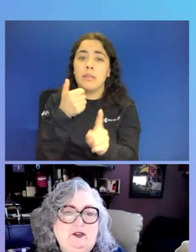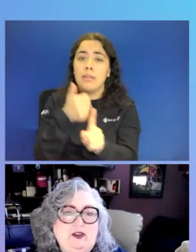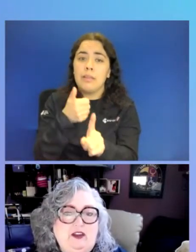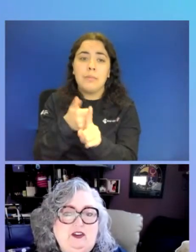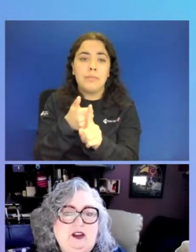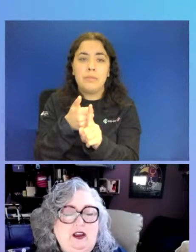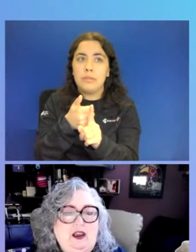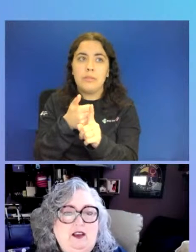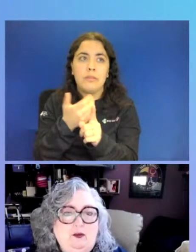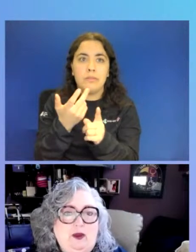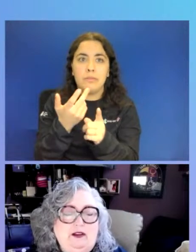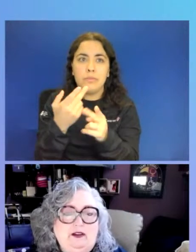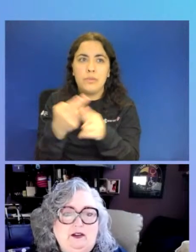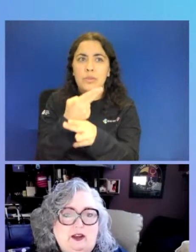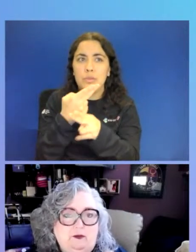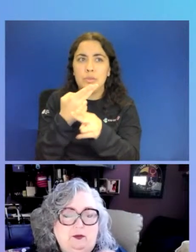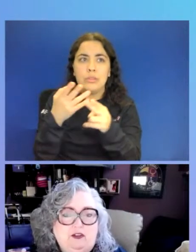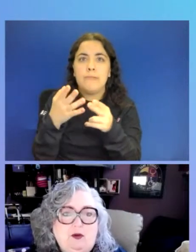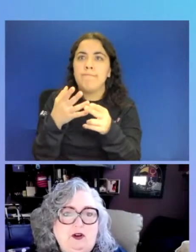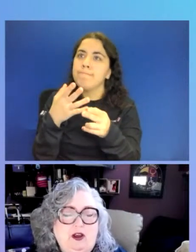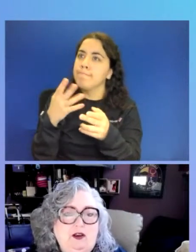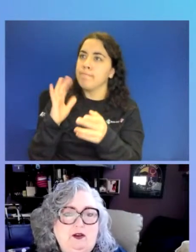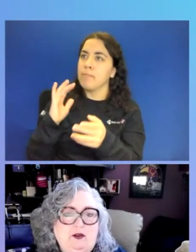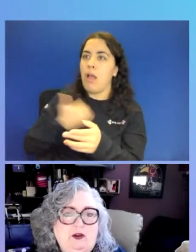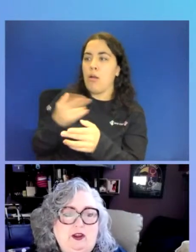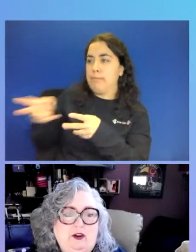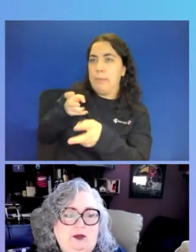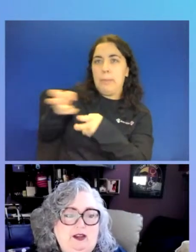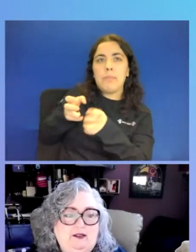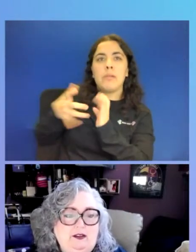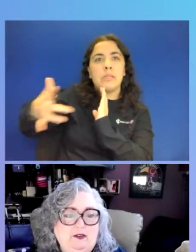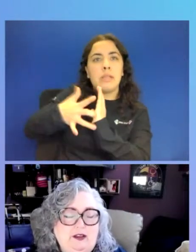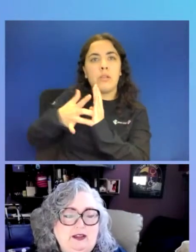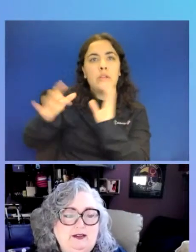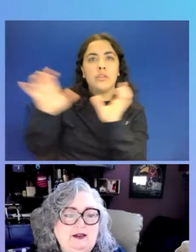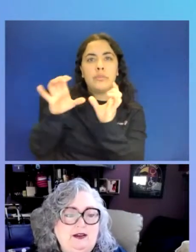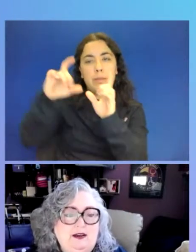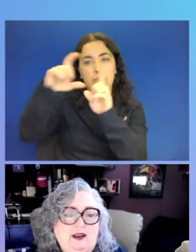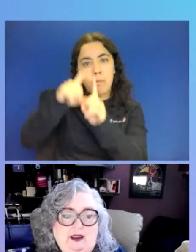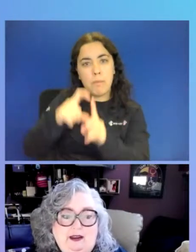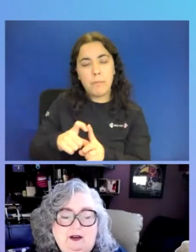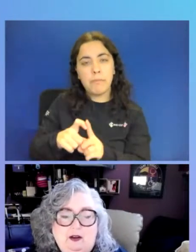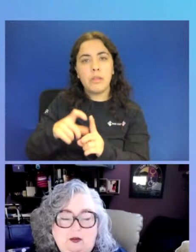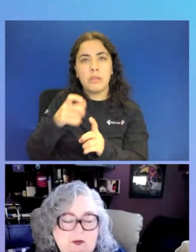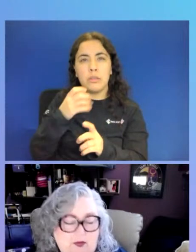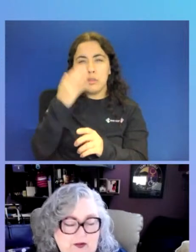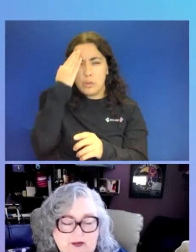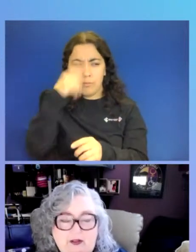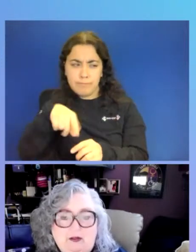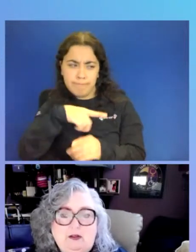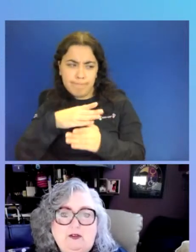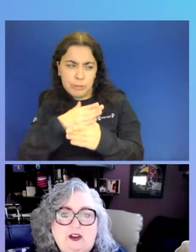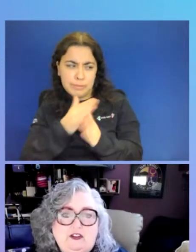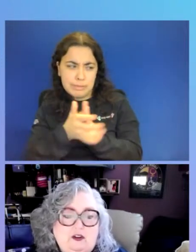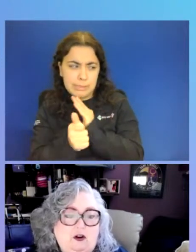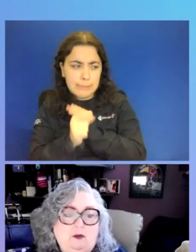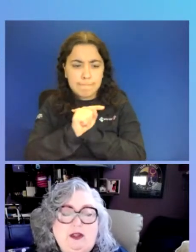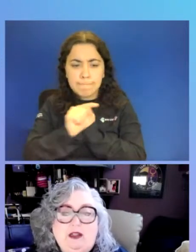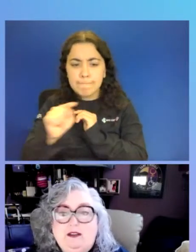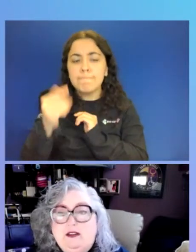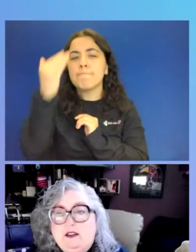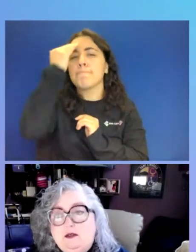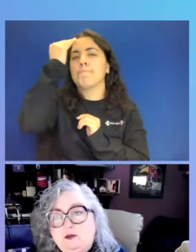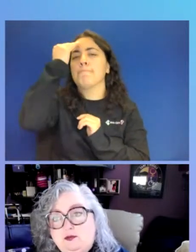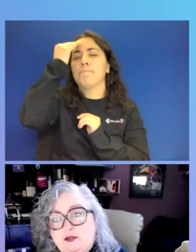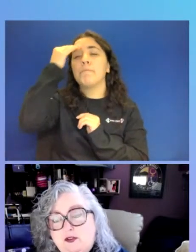intermediate certification, as a way to kind of benchmark their intermediate skill sets. And these certifications are